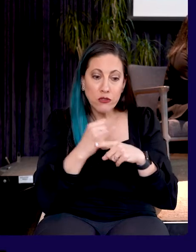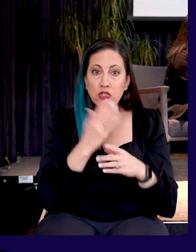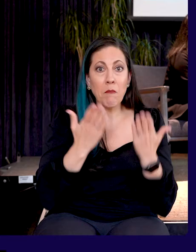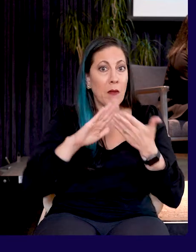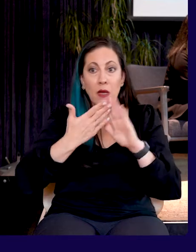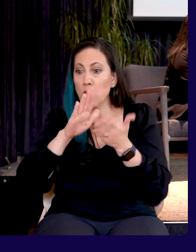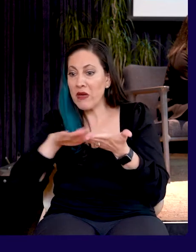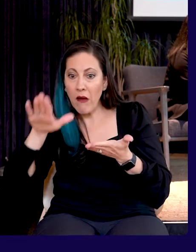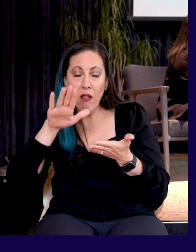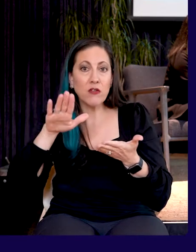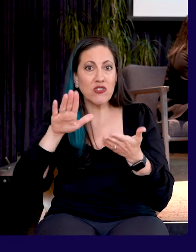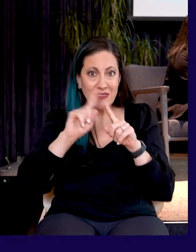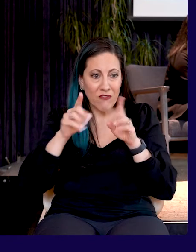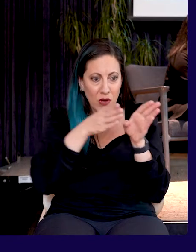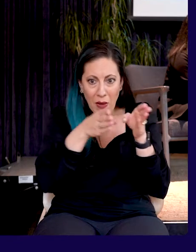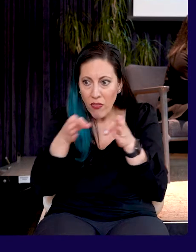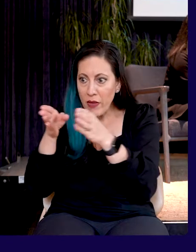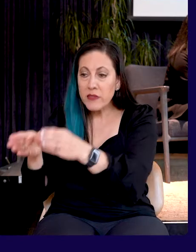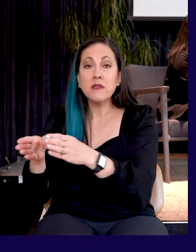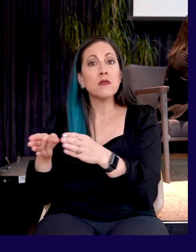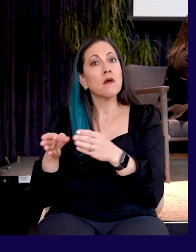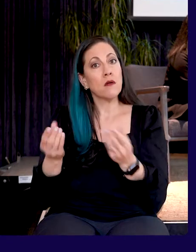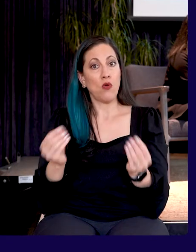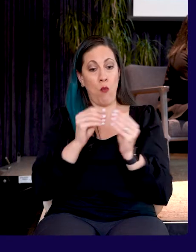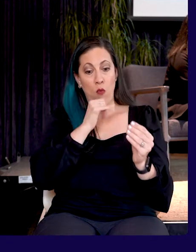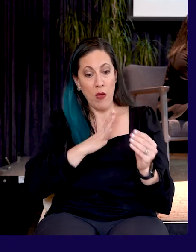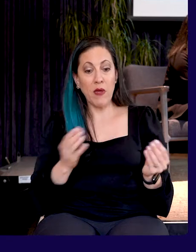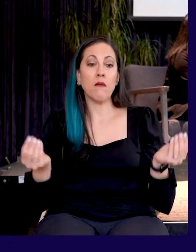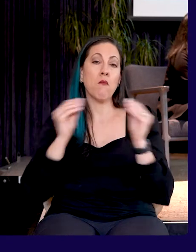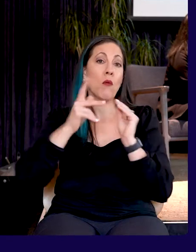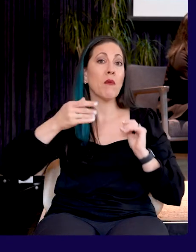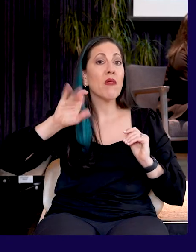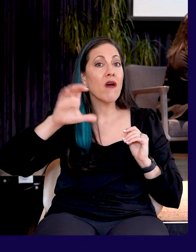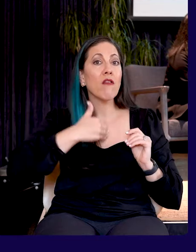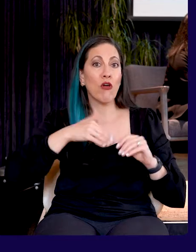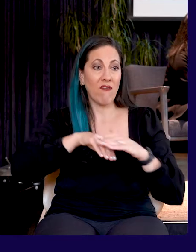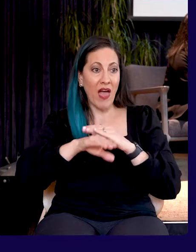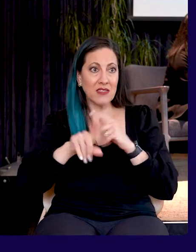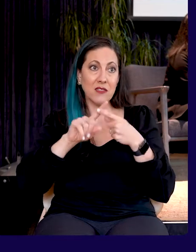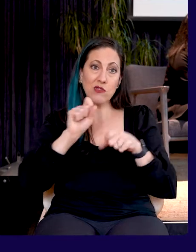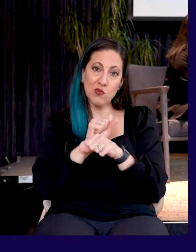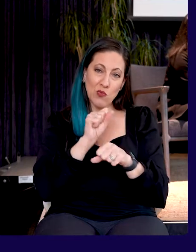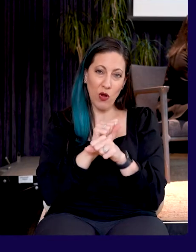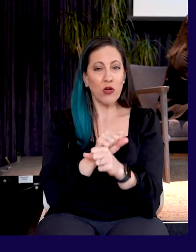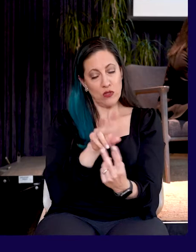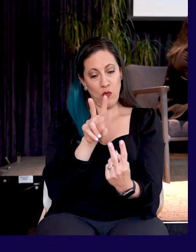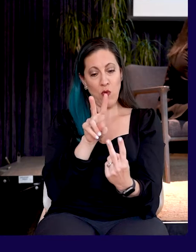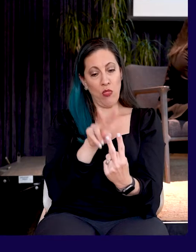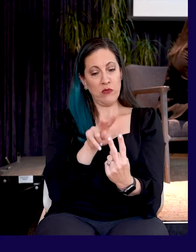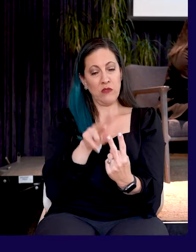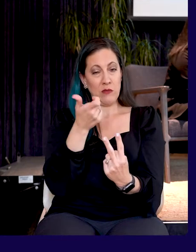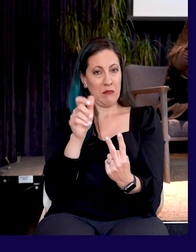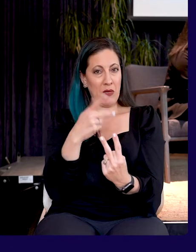community college, but big pathways, by the way, so that more women, more people of color get access to. So those are the two